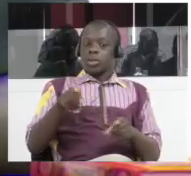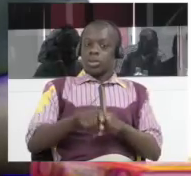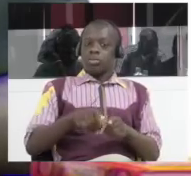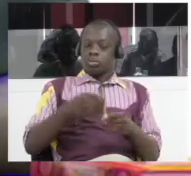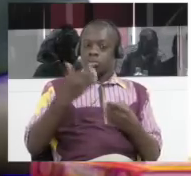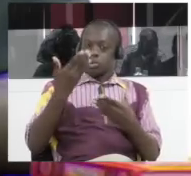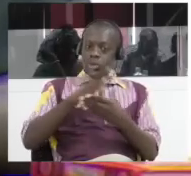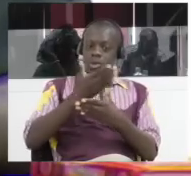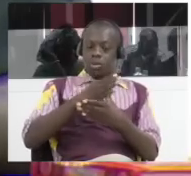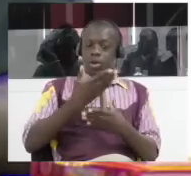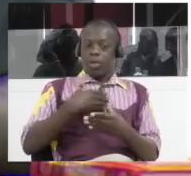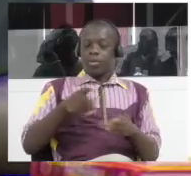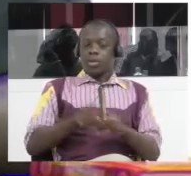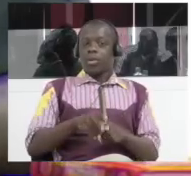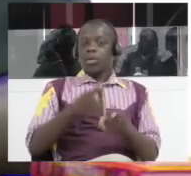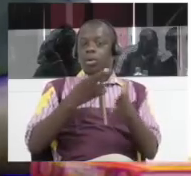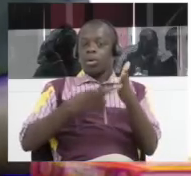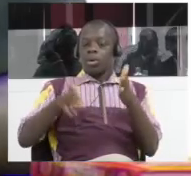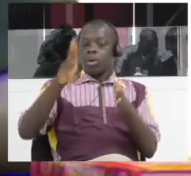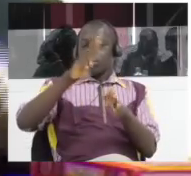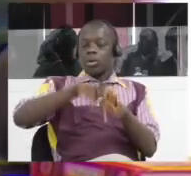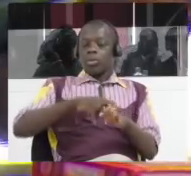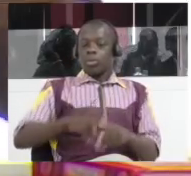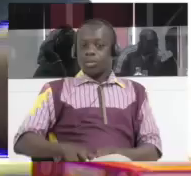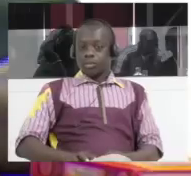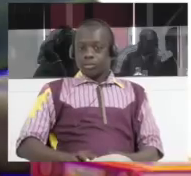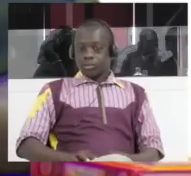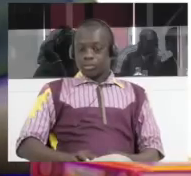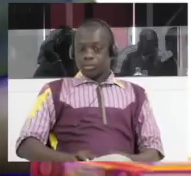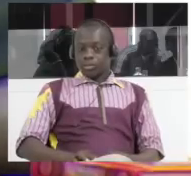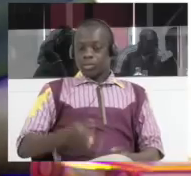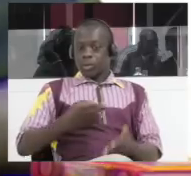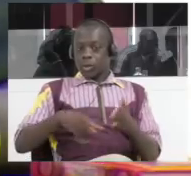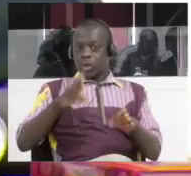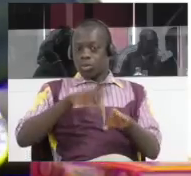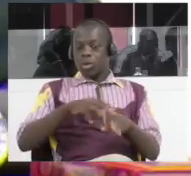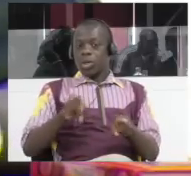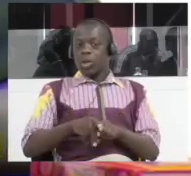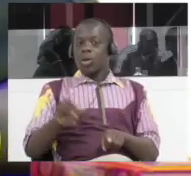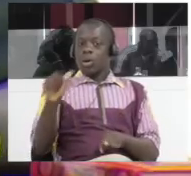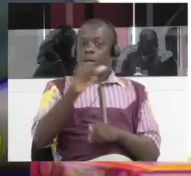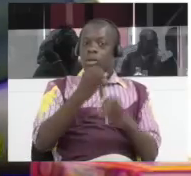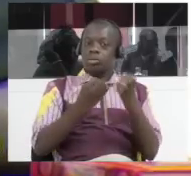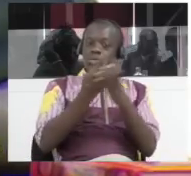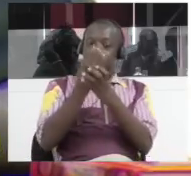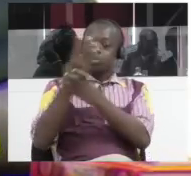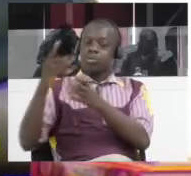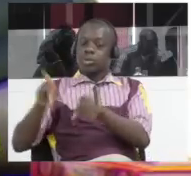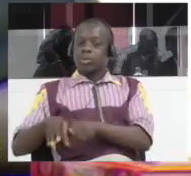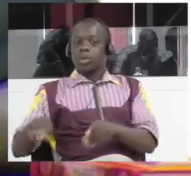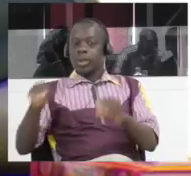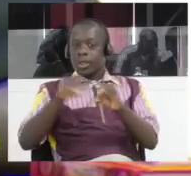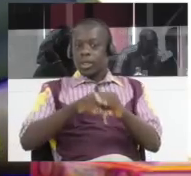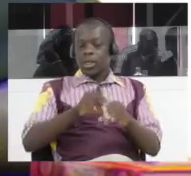then there was this report that, you know, there was some threatening developments, both internal